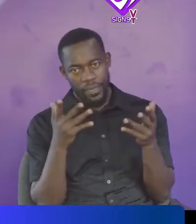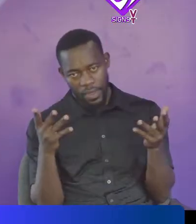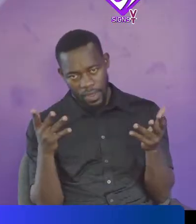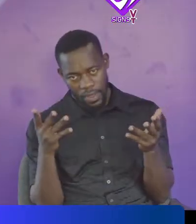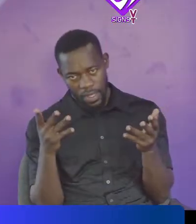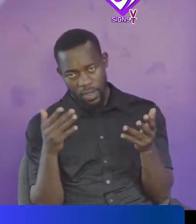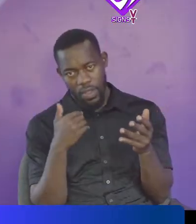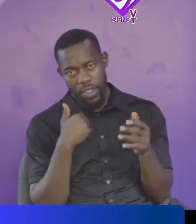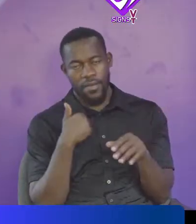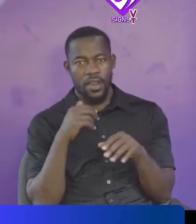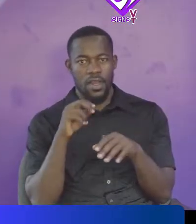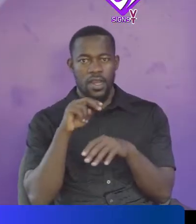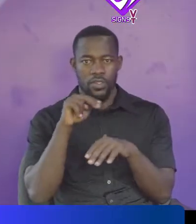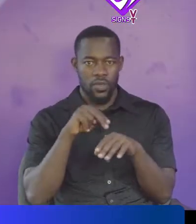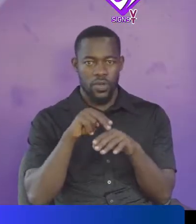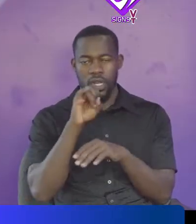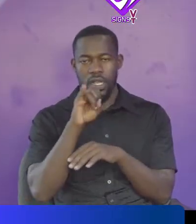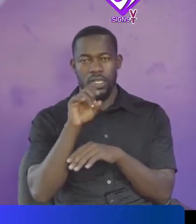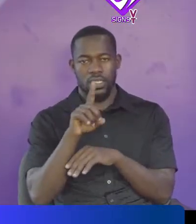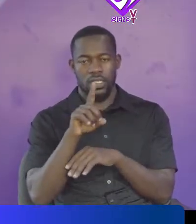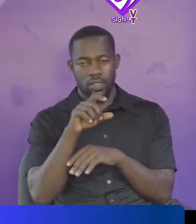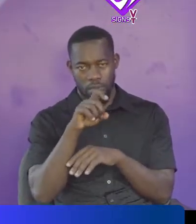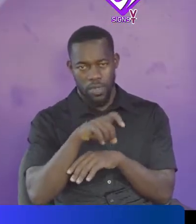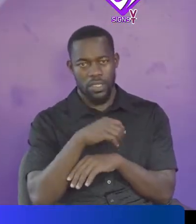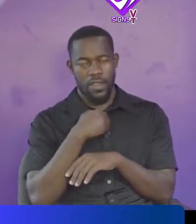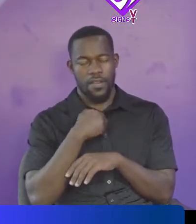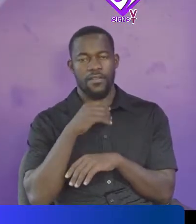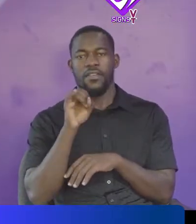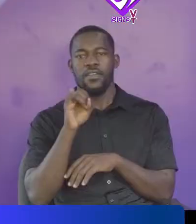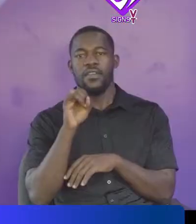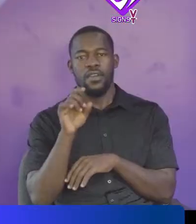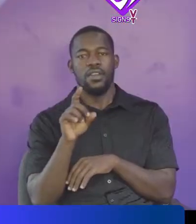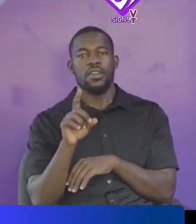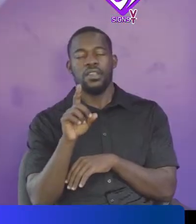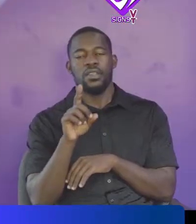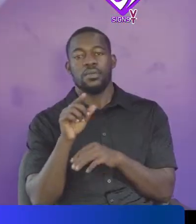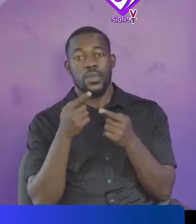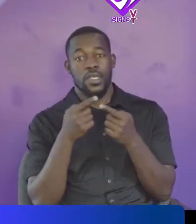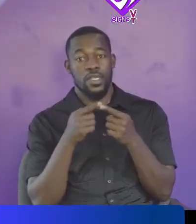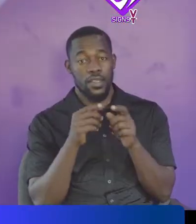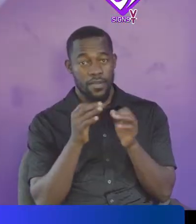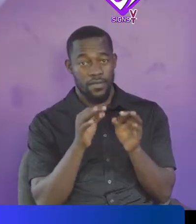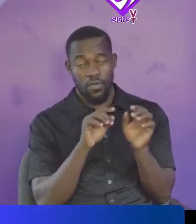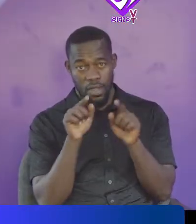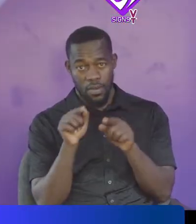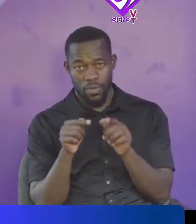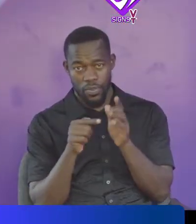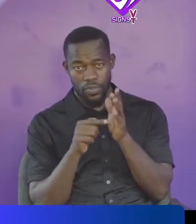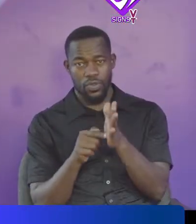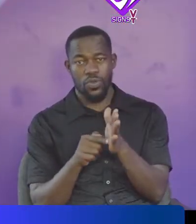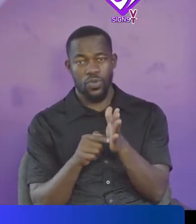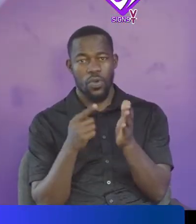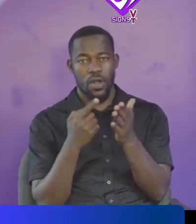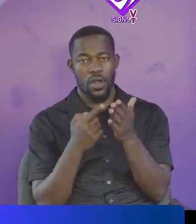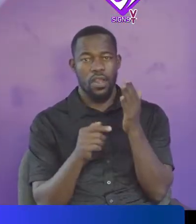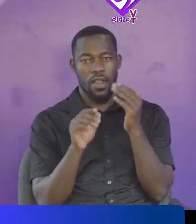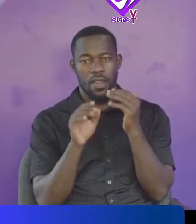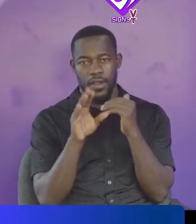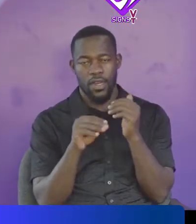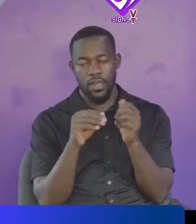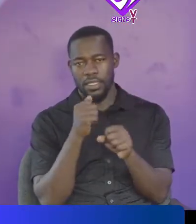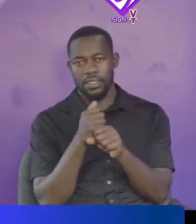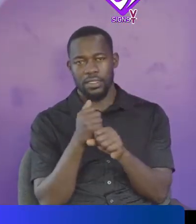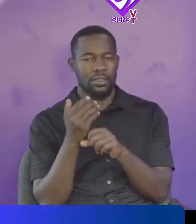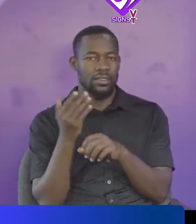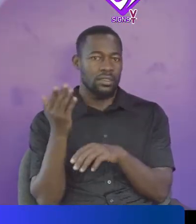have national identity cards. You have yours, I have mine. Yeah. But when you come there, we will show you what Africans used to do in the colonial times. There's a kipande. The